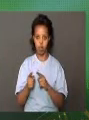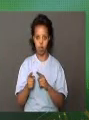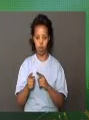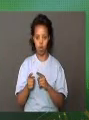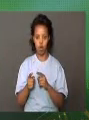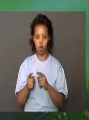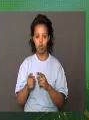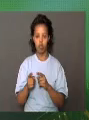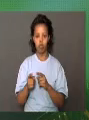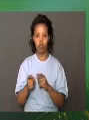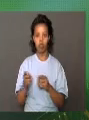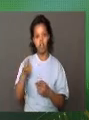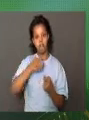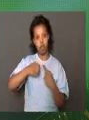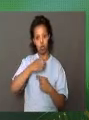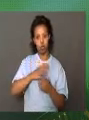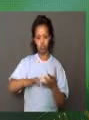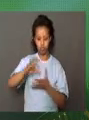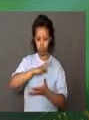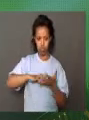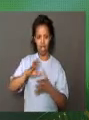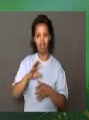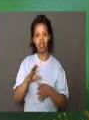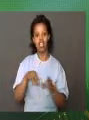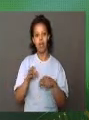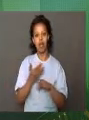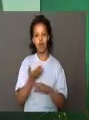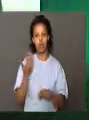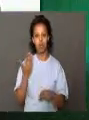being released back into the environment.